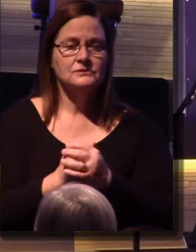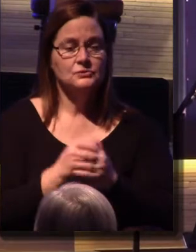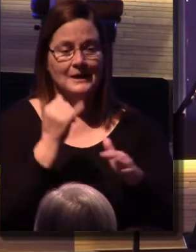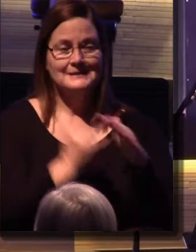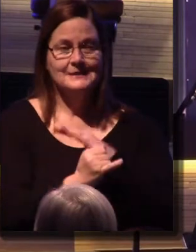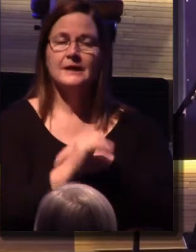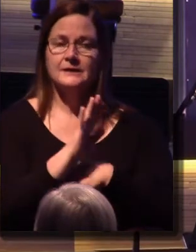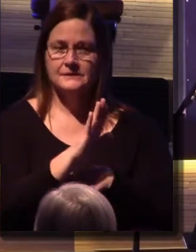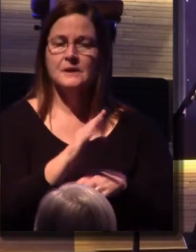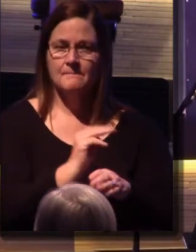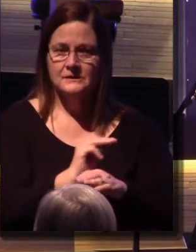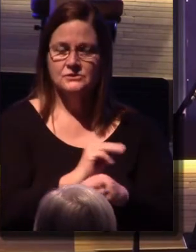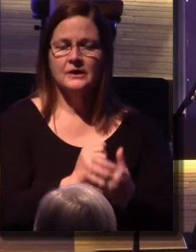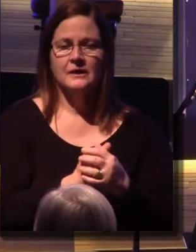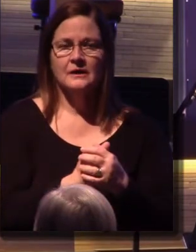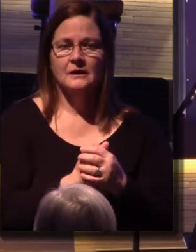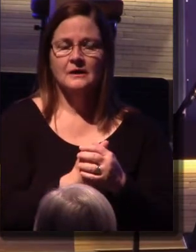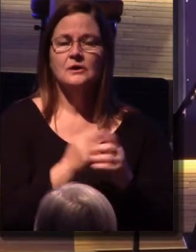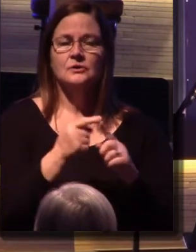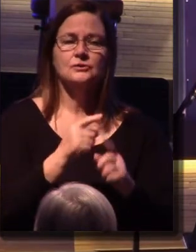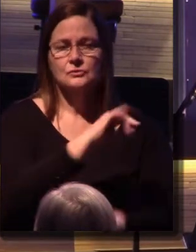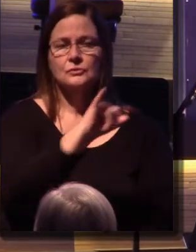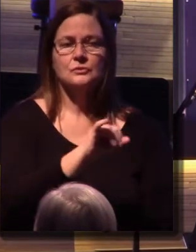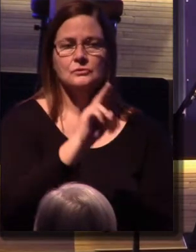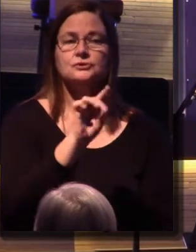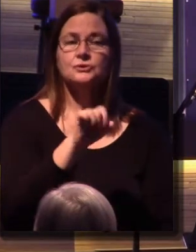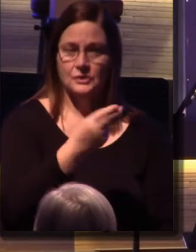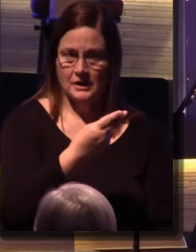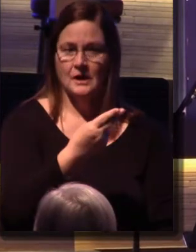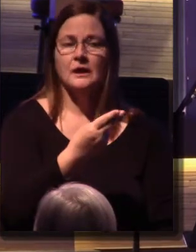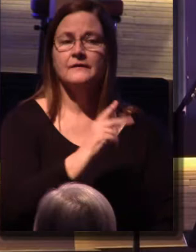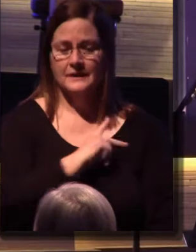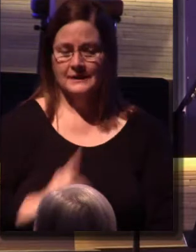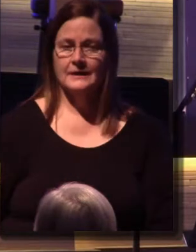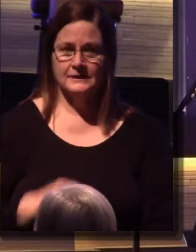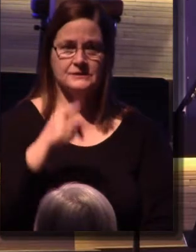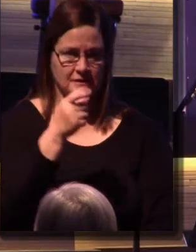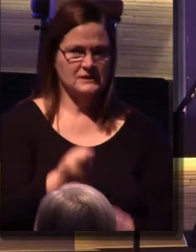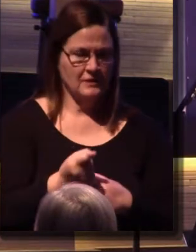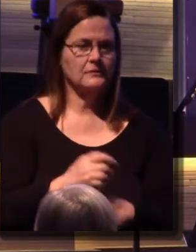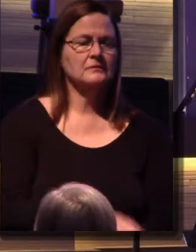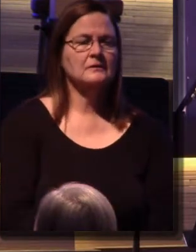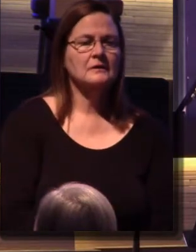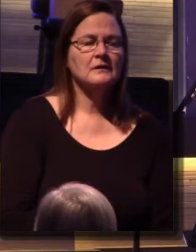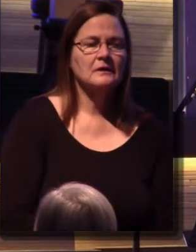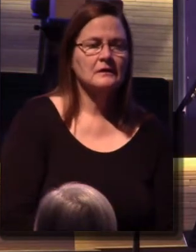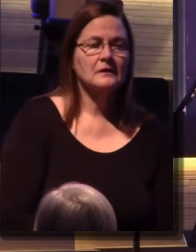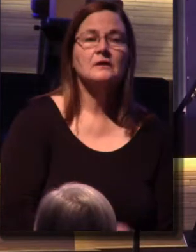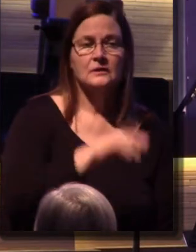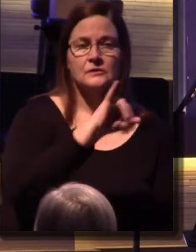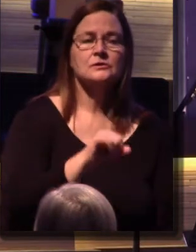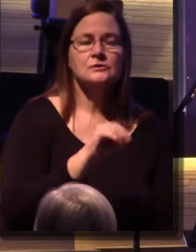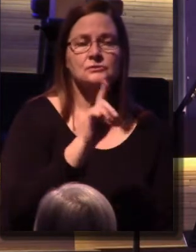Isaiah's ministry primarily to Judah and the kings of Judah. And Judah, of course, at